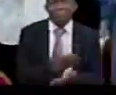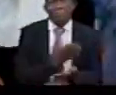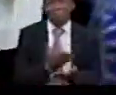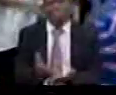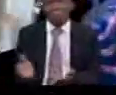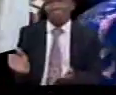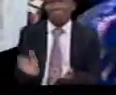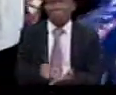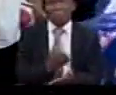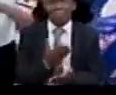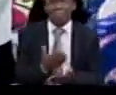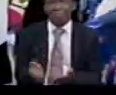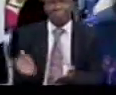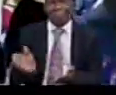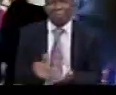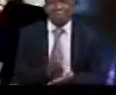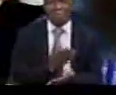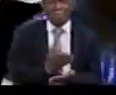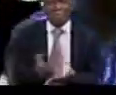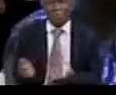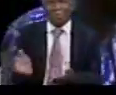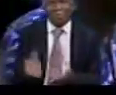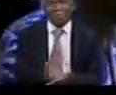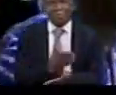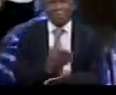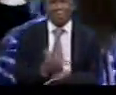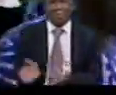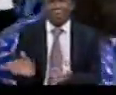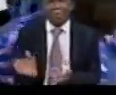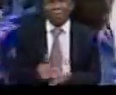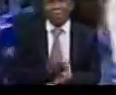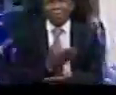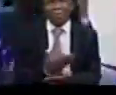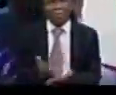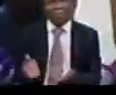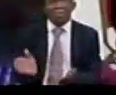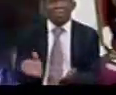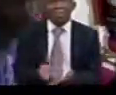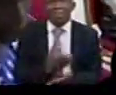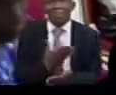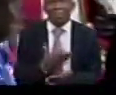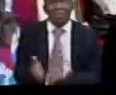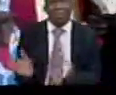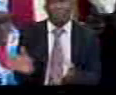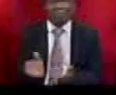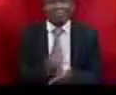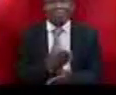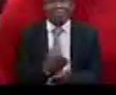The Lord.